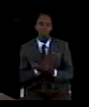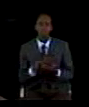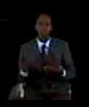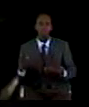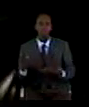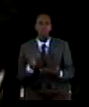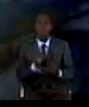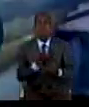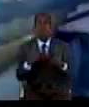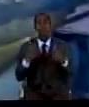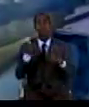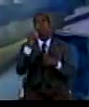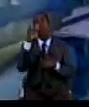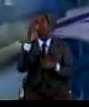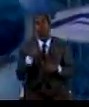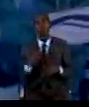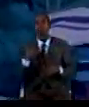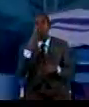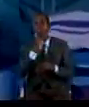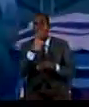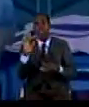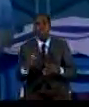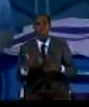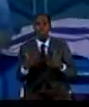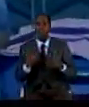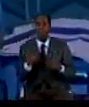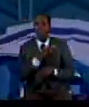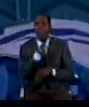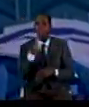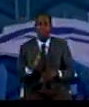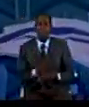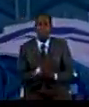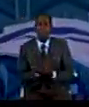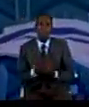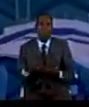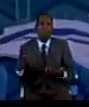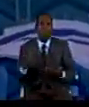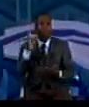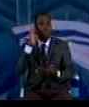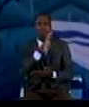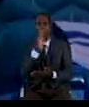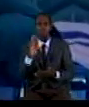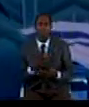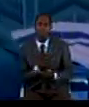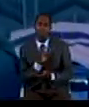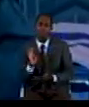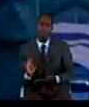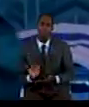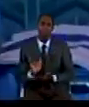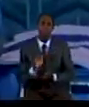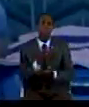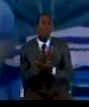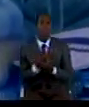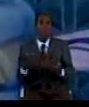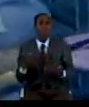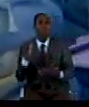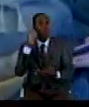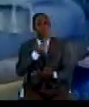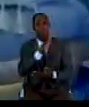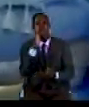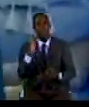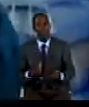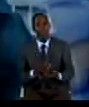failed. I have a God who has never, never failed. Will never, ever fail. And never,